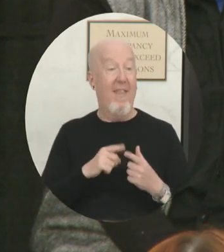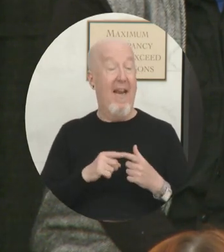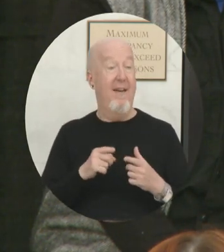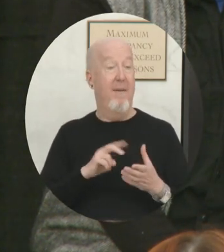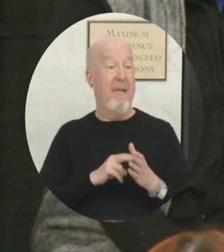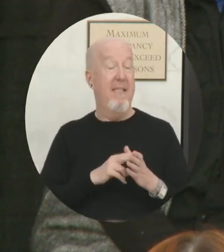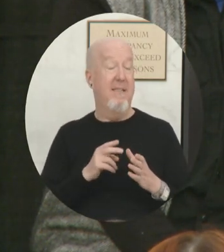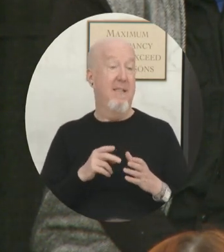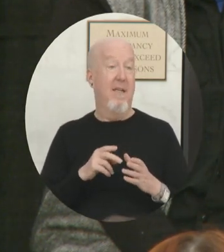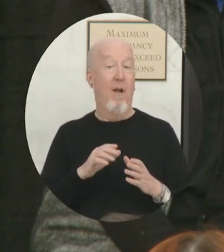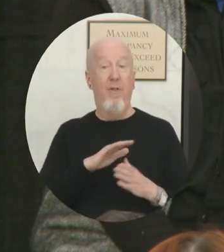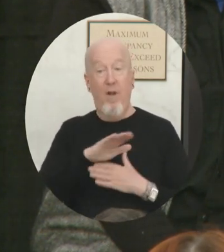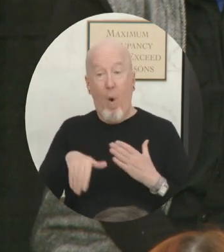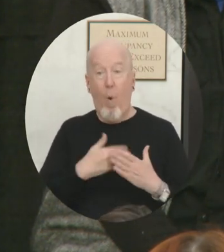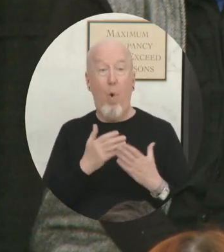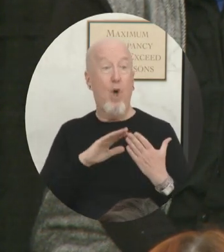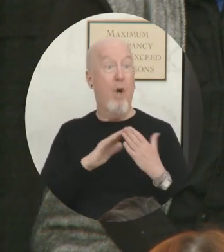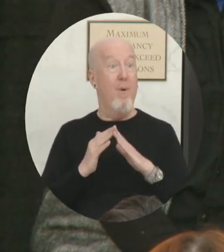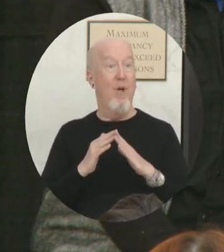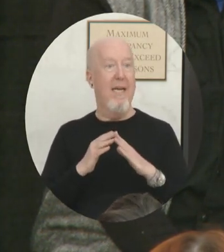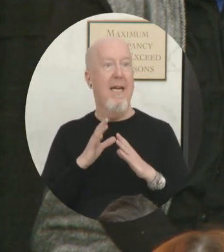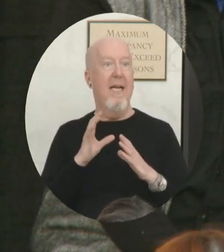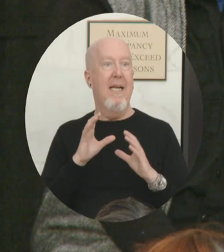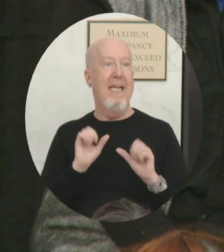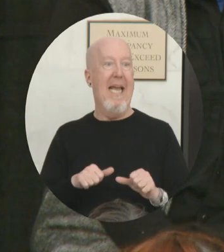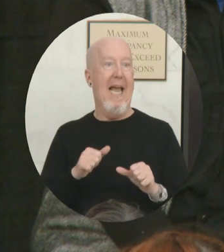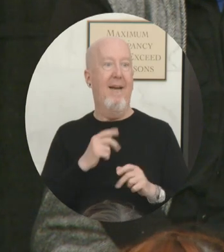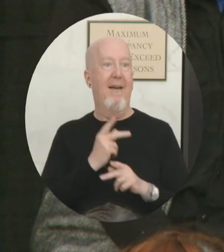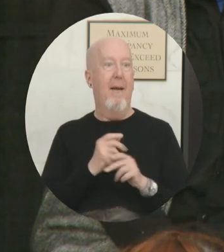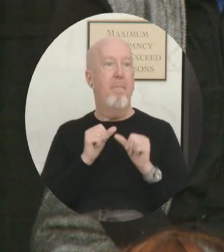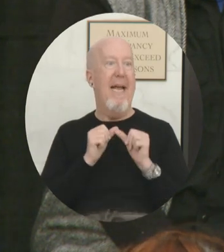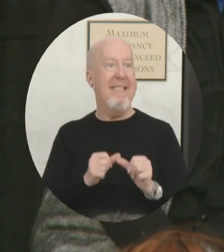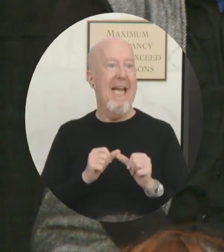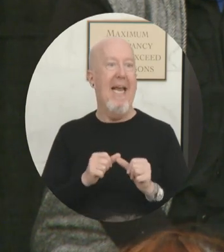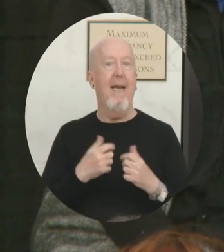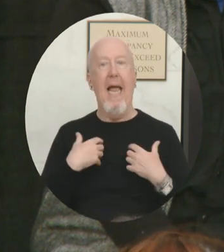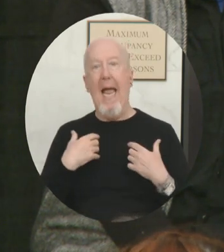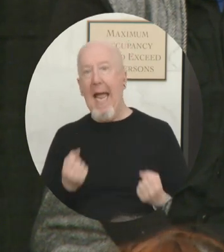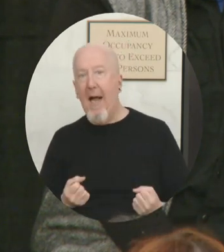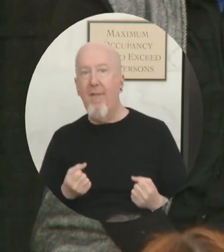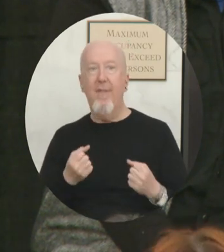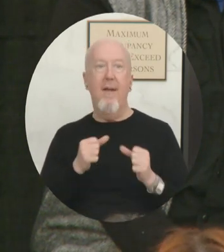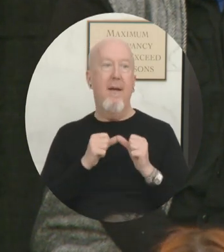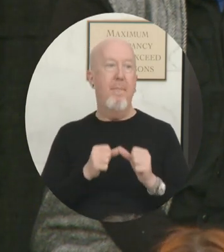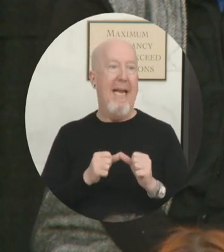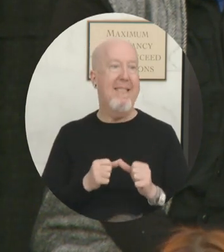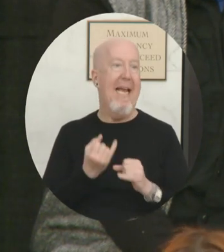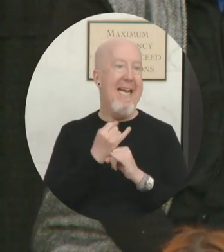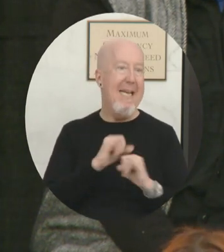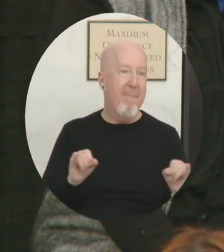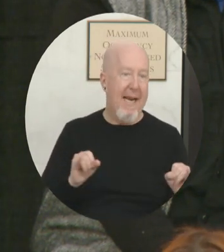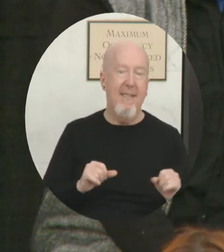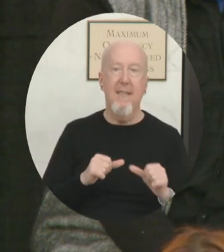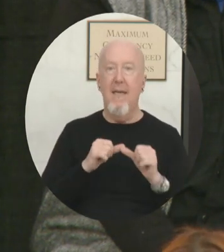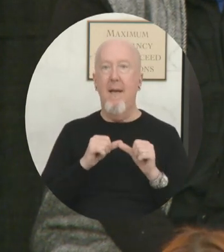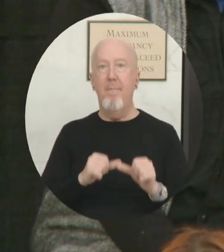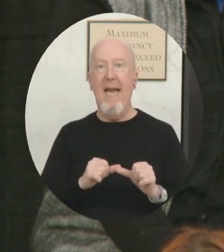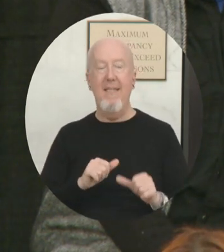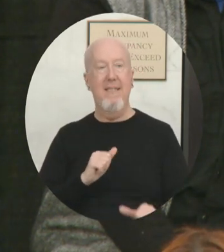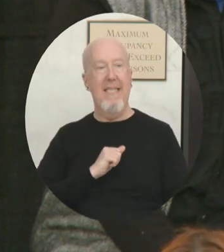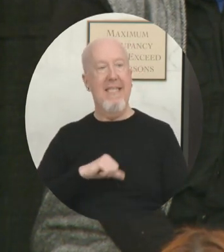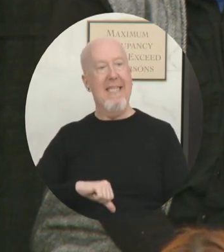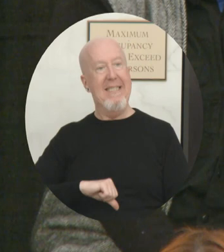community to maintain their health and their independence and their dignity in the aftermath